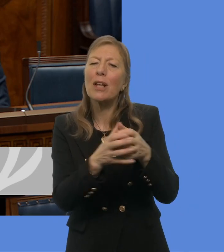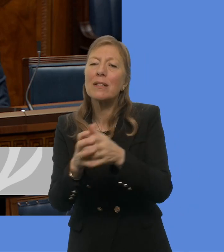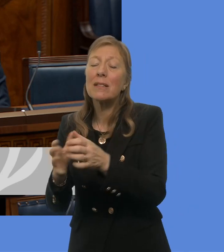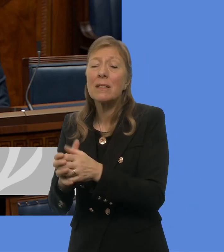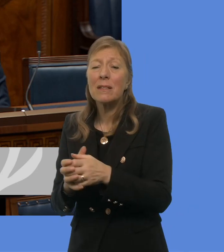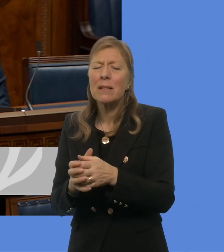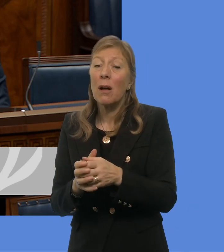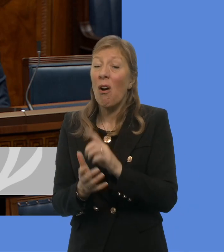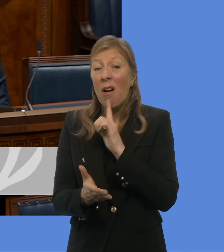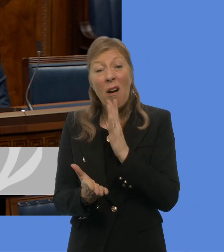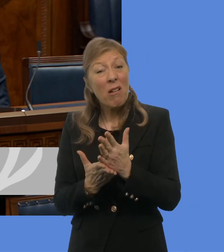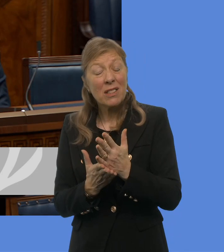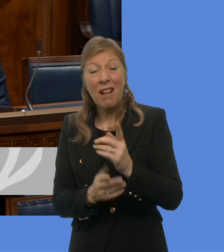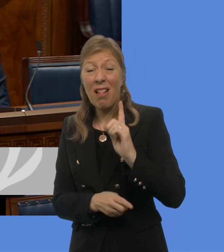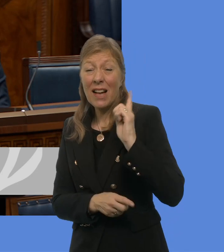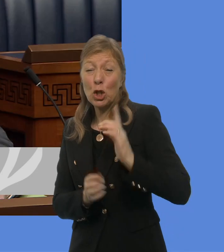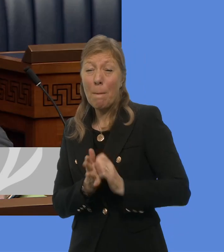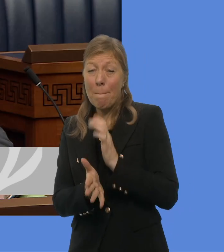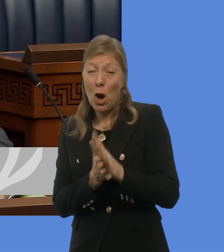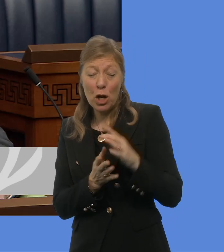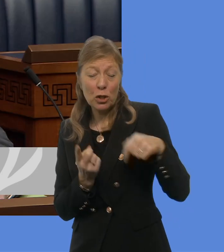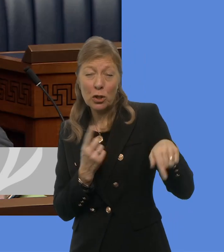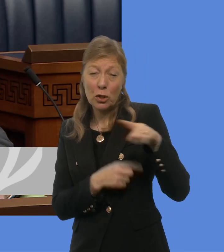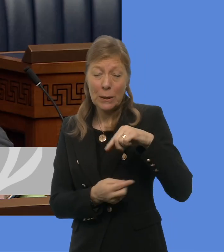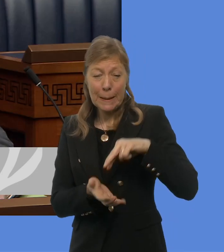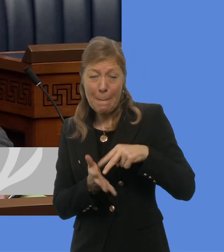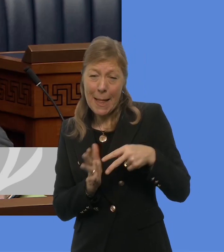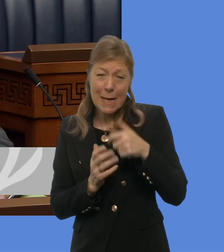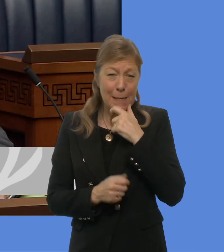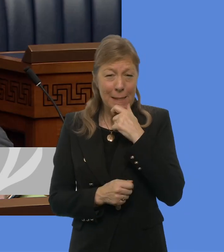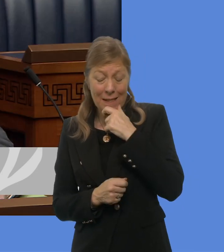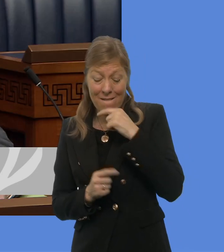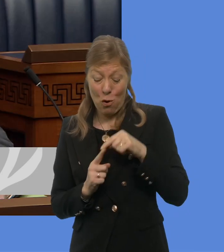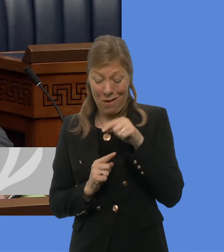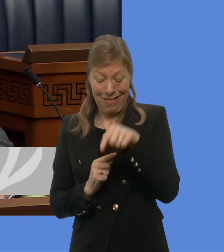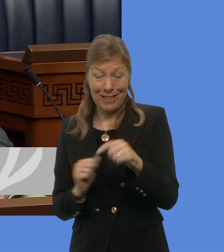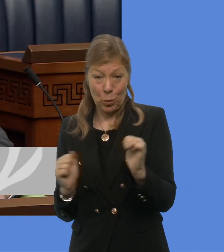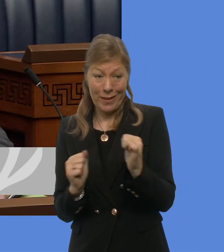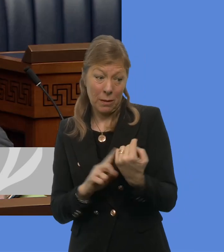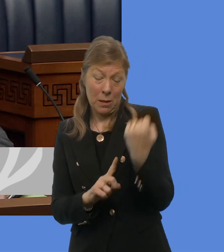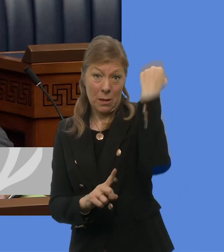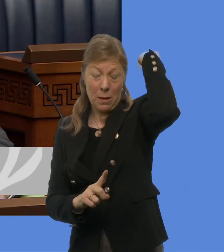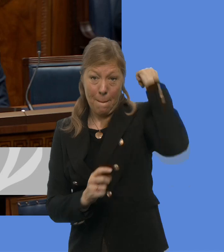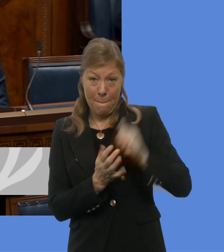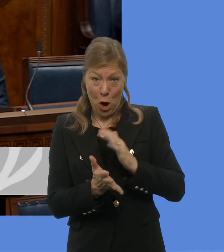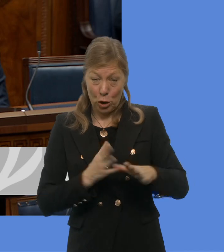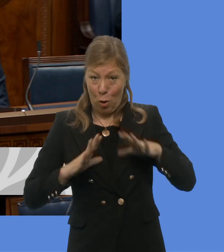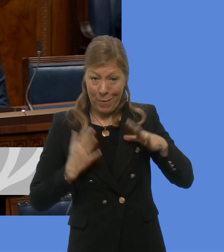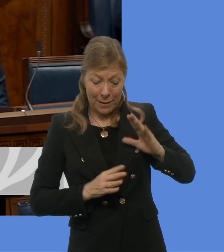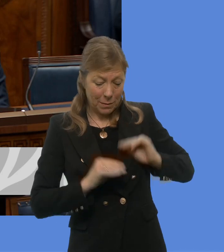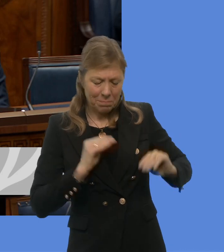approach when they started last March to plan for this winter. However, looking at the plans, it is clear to